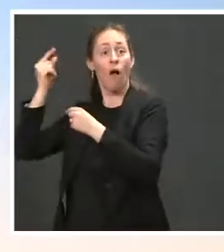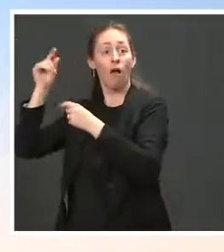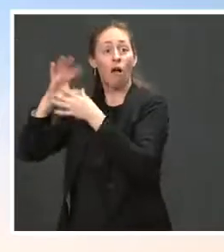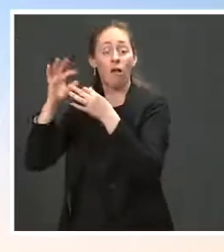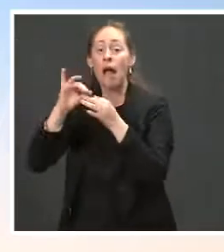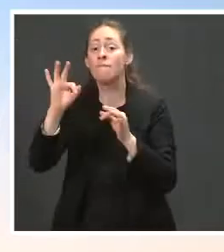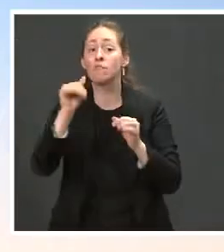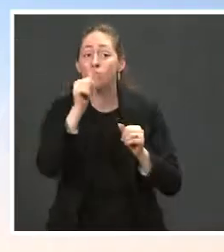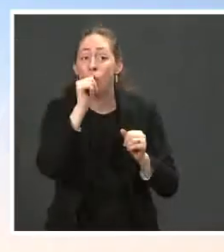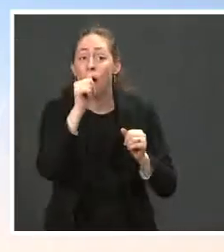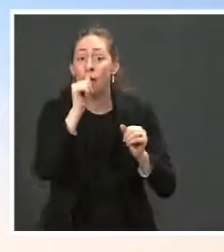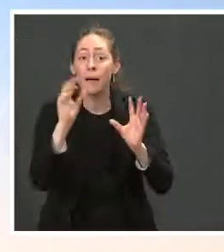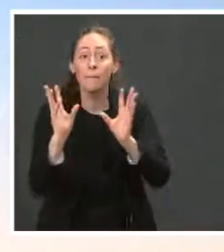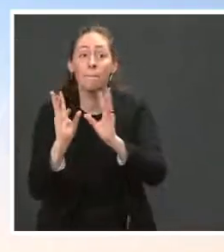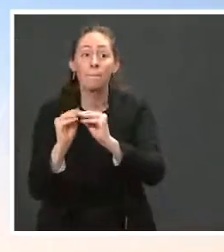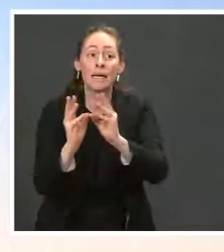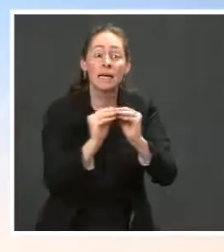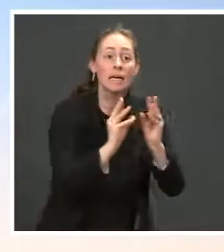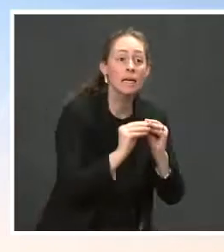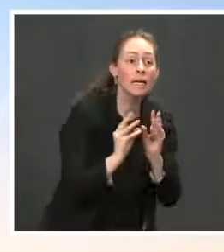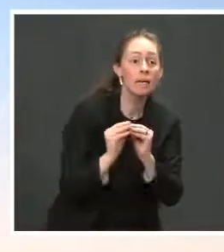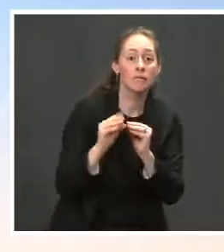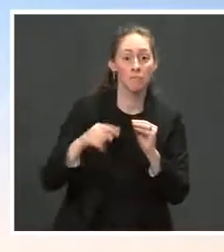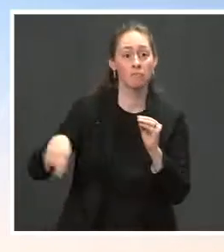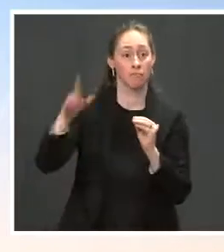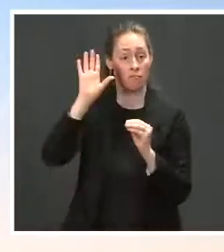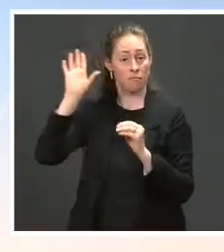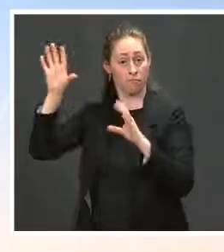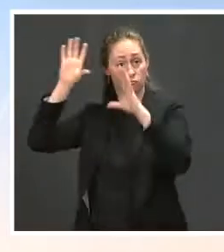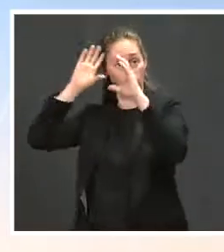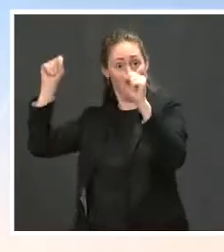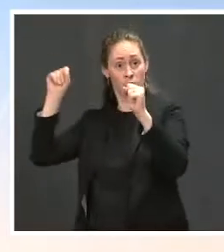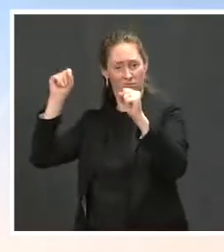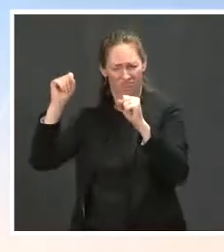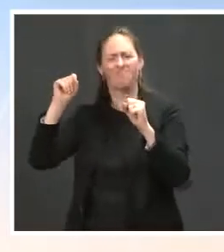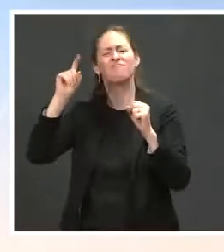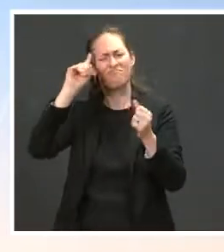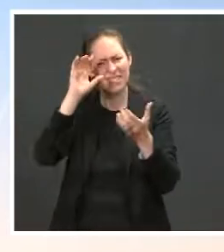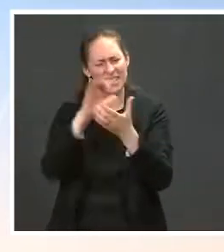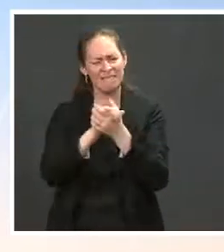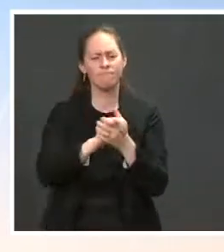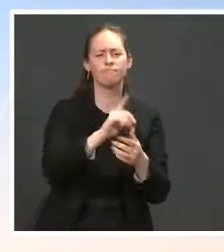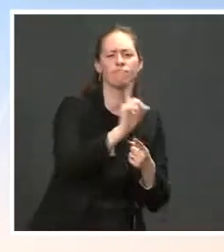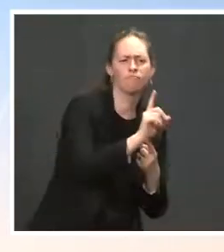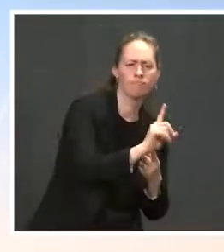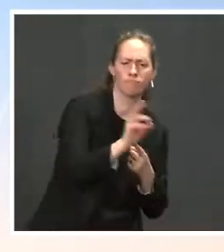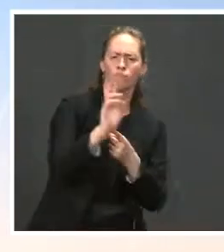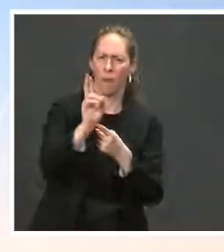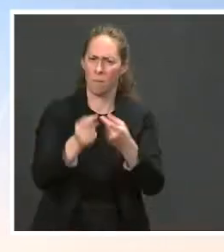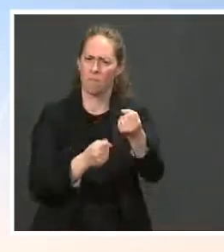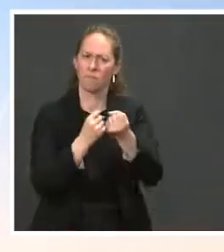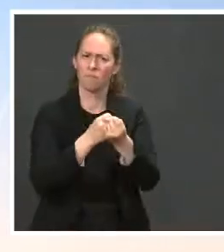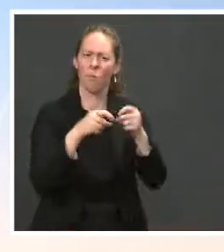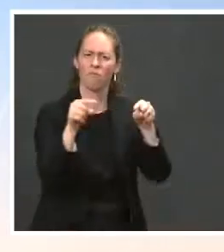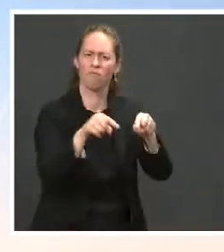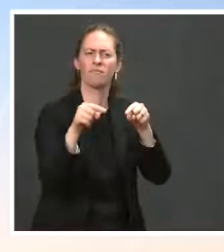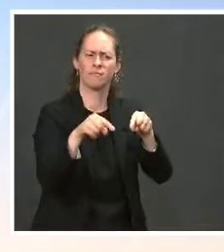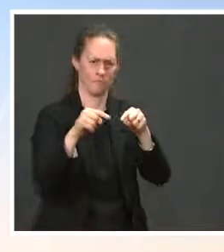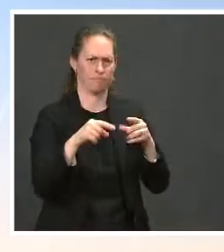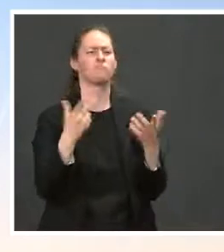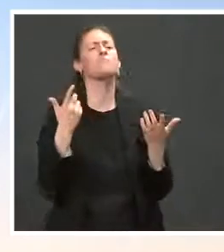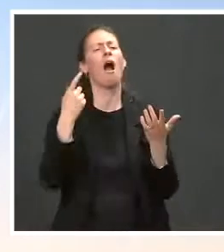is that he believes there should be bipartisan support. Of course, members are going to propose a range of mechanics for moving things forward, but his view is